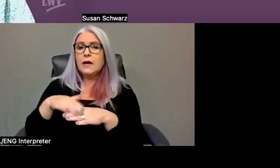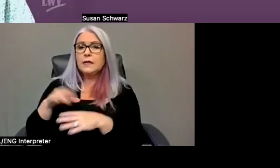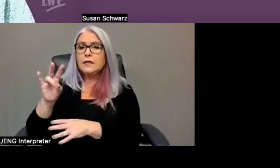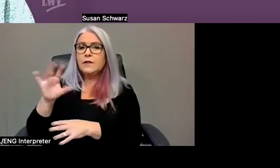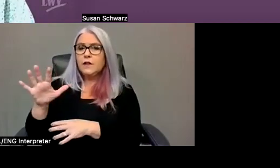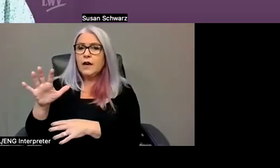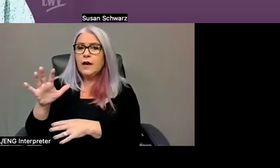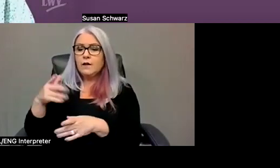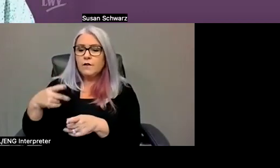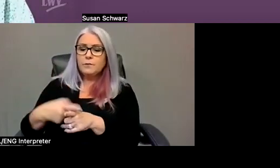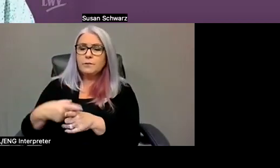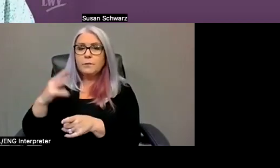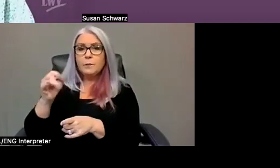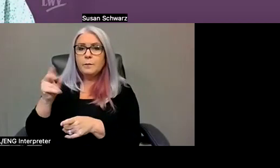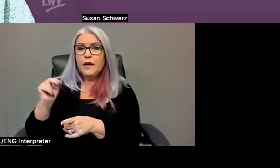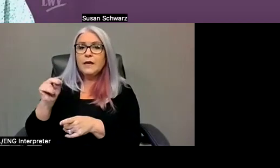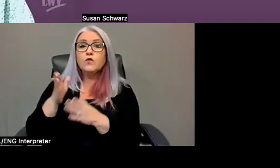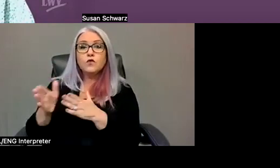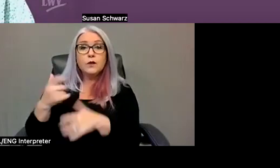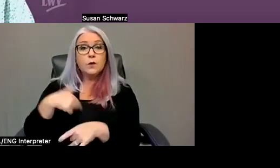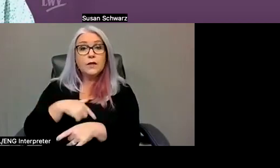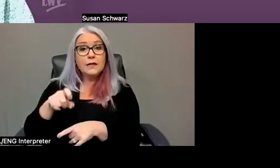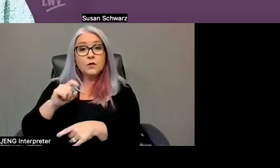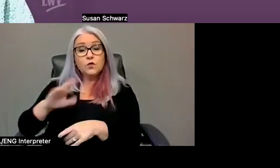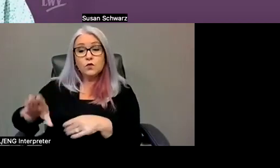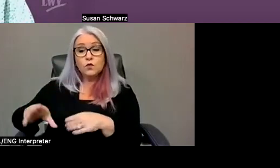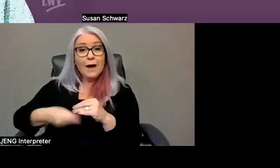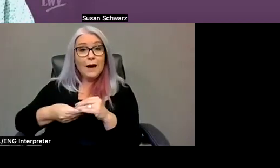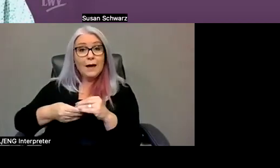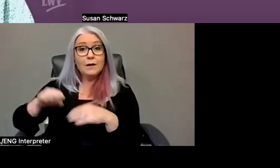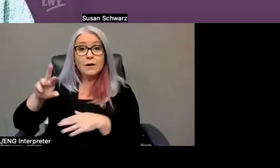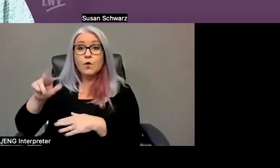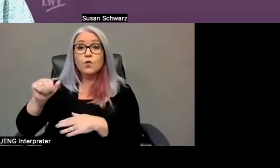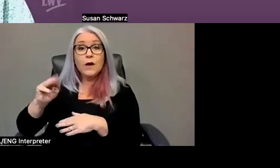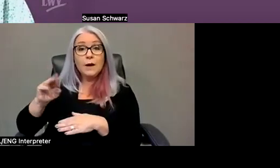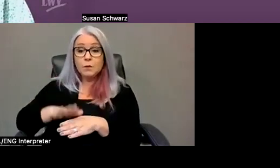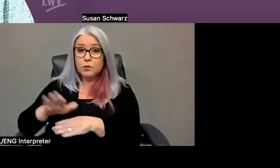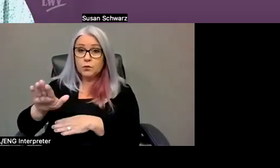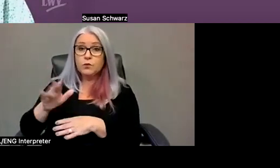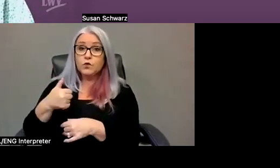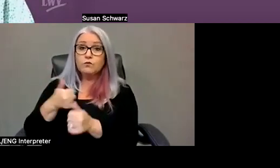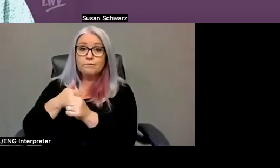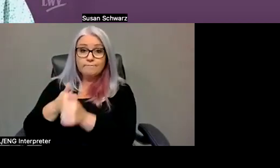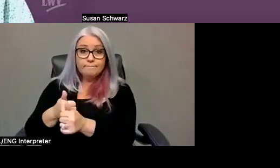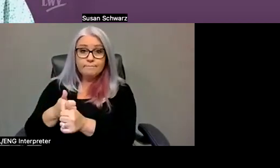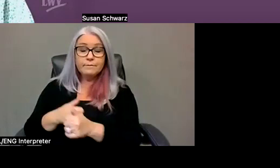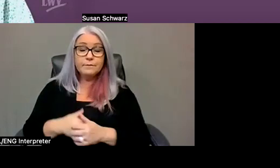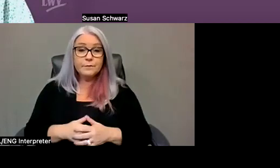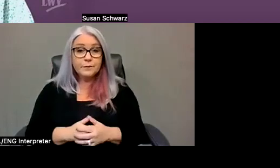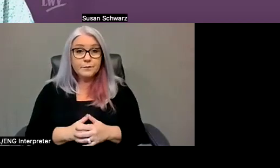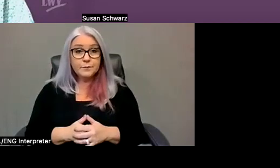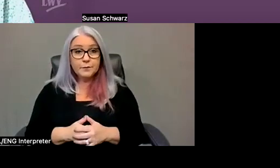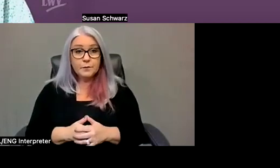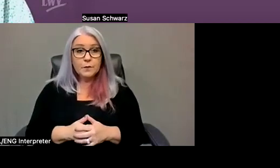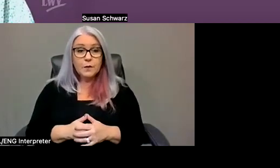to add a ramp to the front entrance of that to make it compliant. And then after it